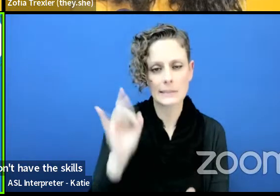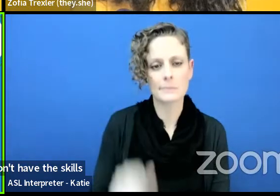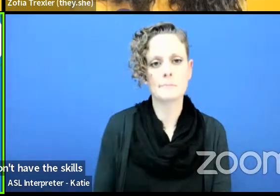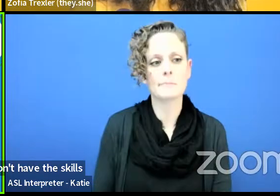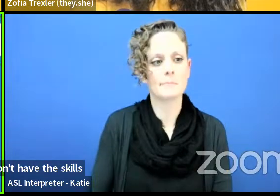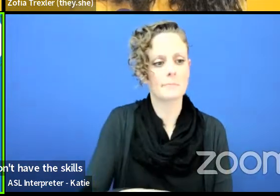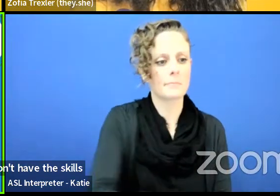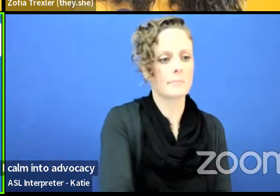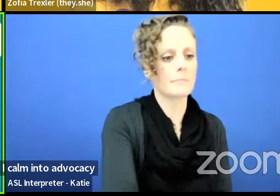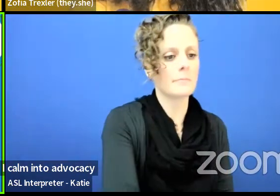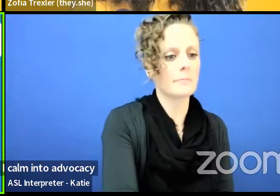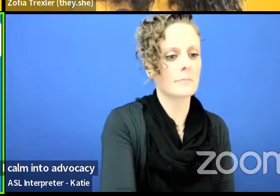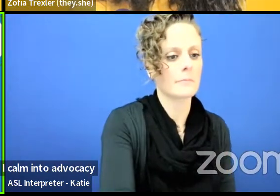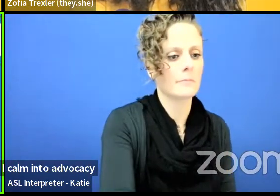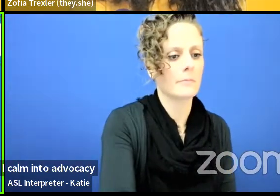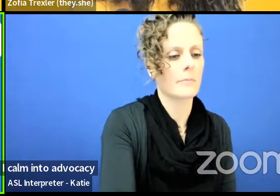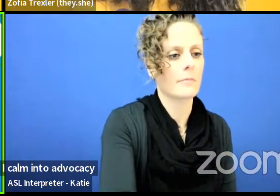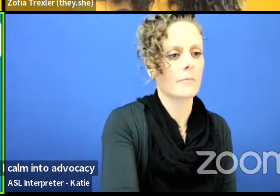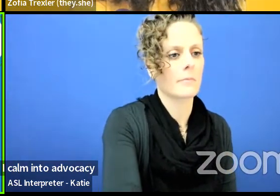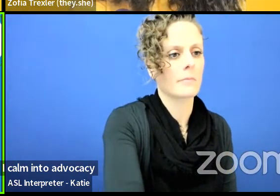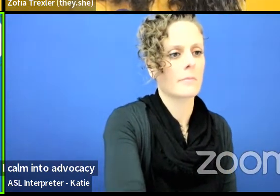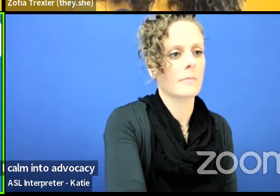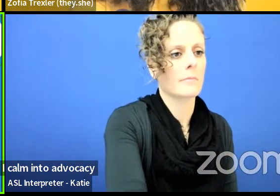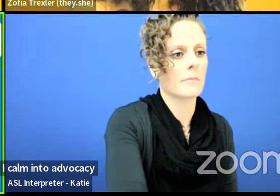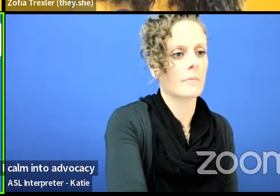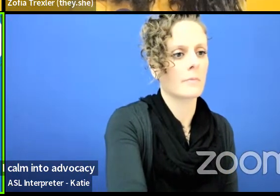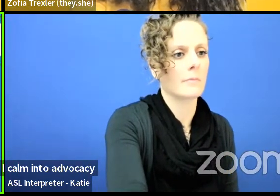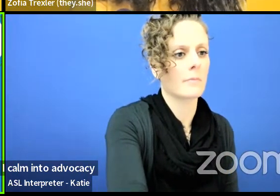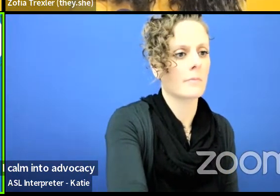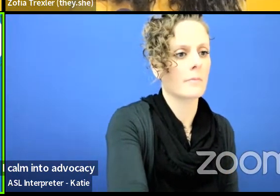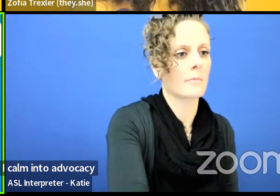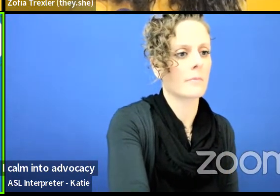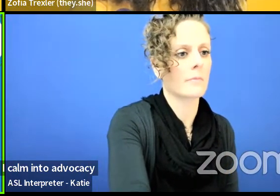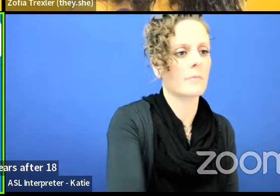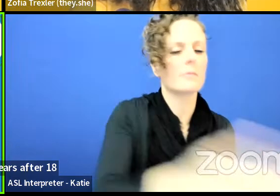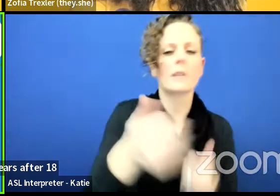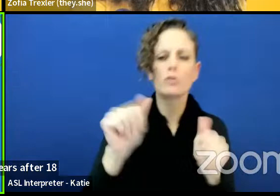out how to ask questions, coming from